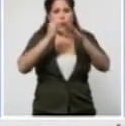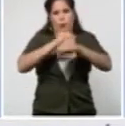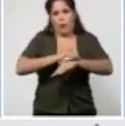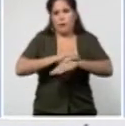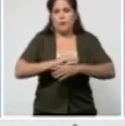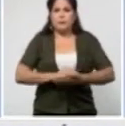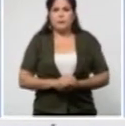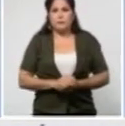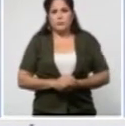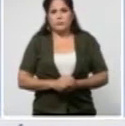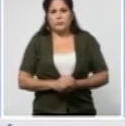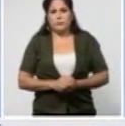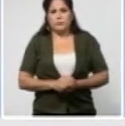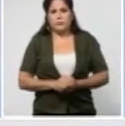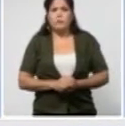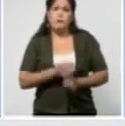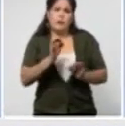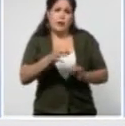cases in the last